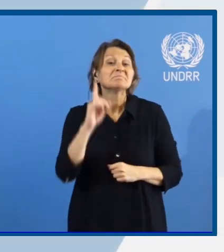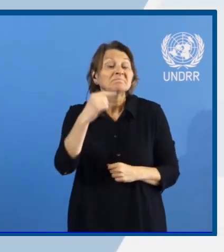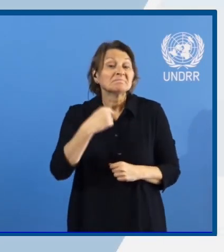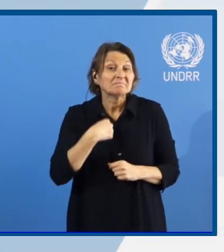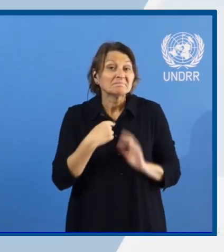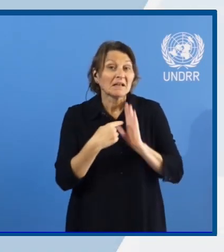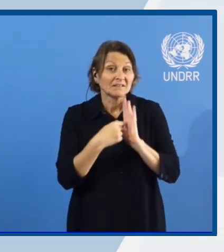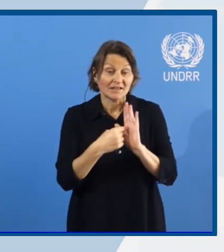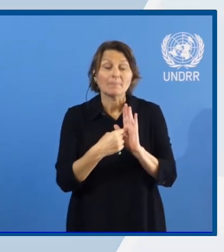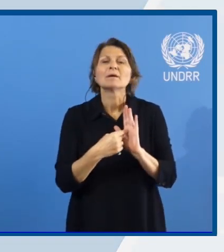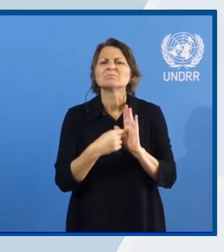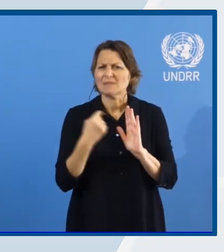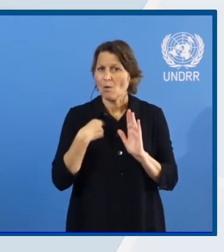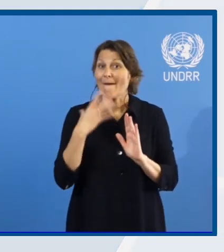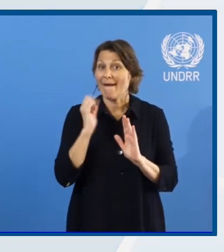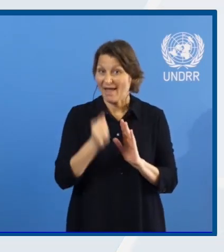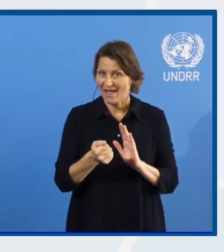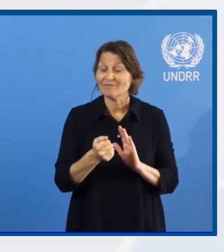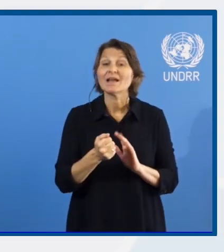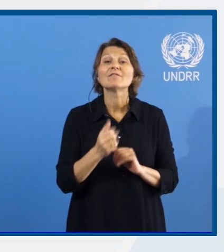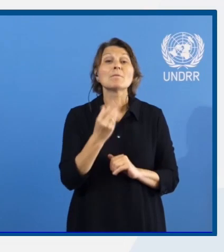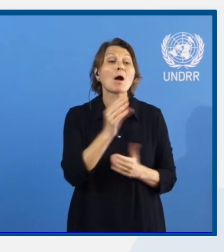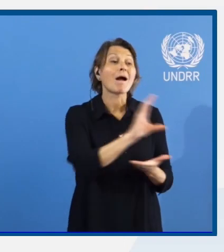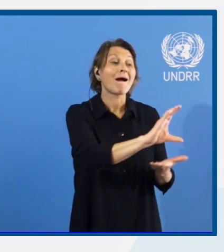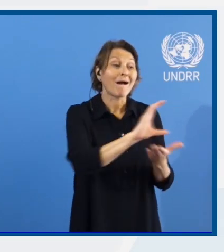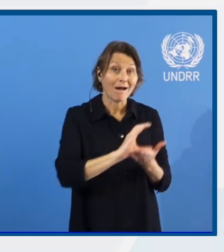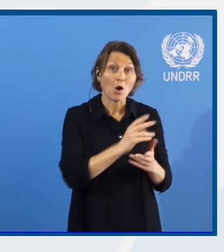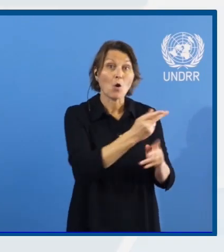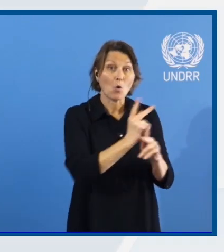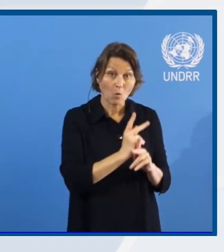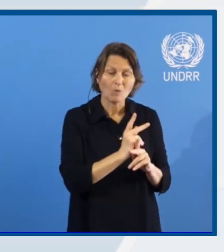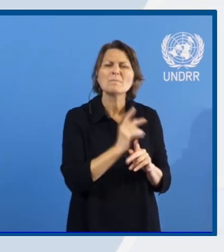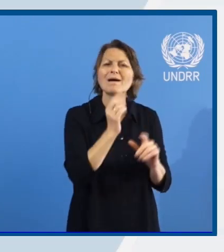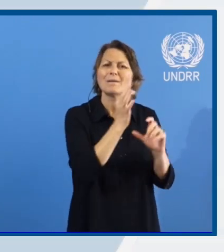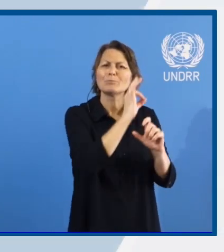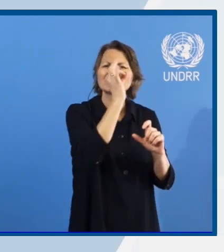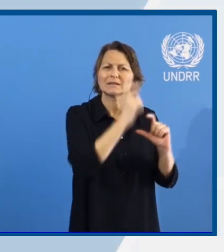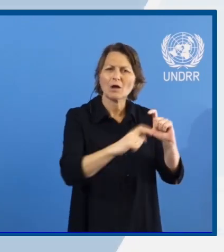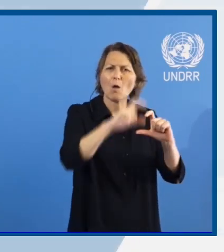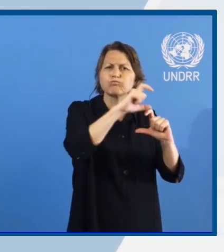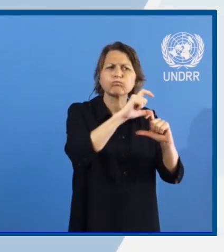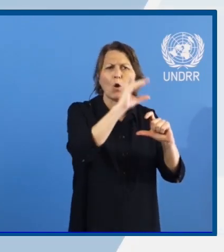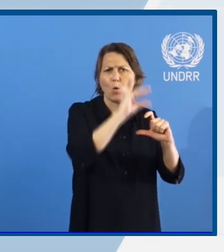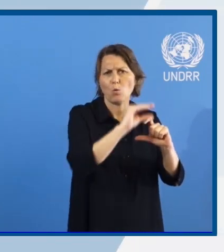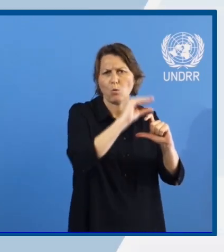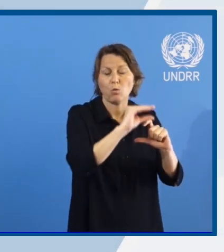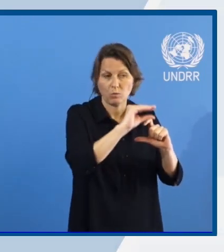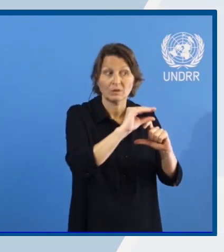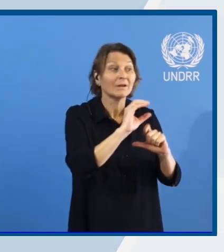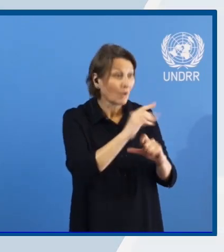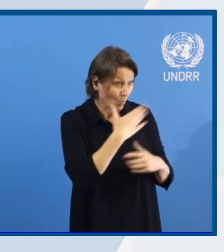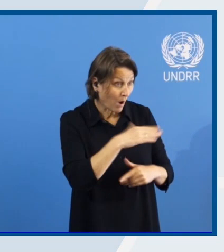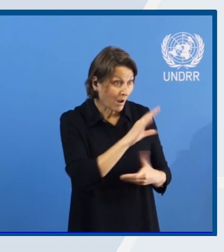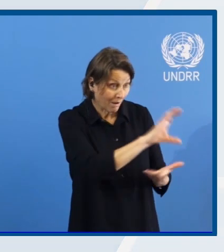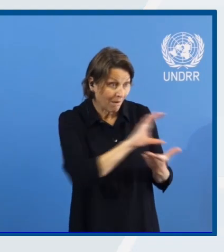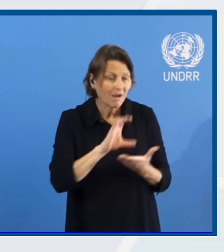special low interest loans for large-scale companies to invest for disaster-resilient factories